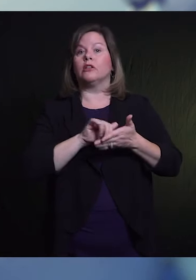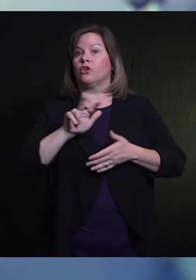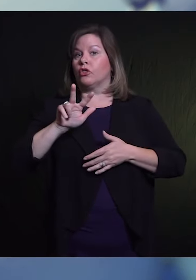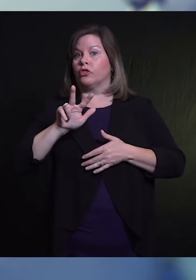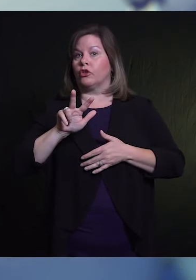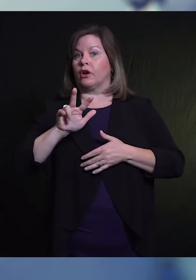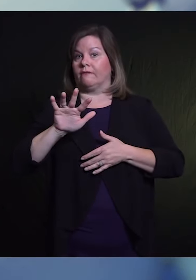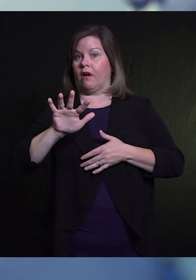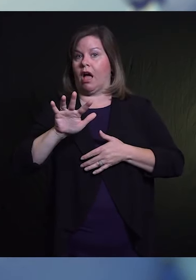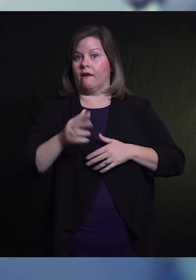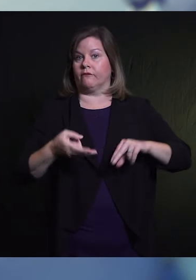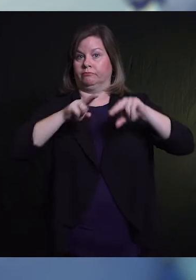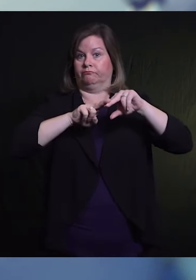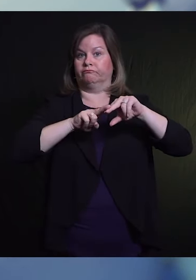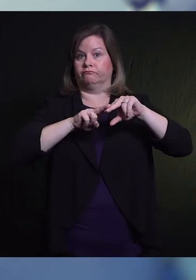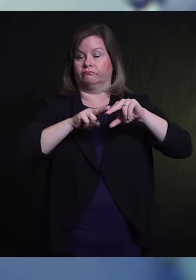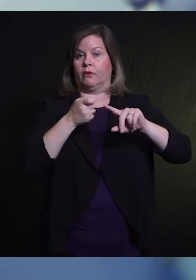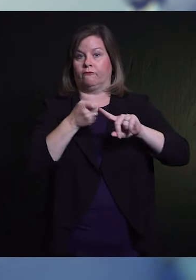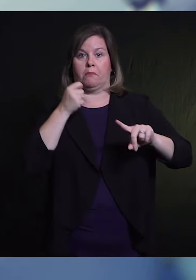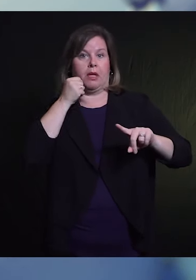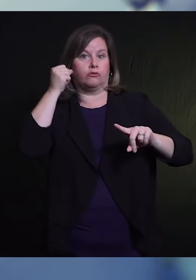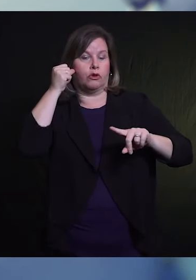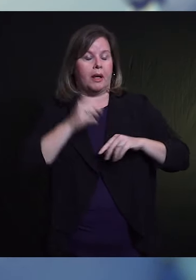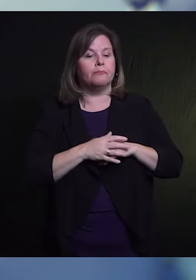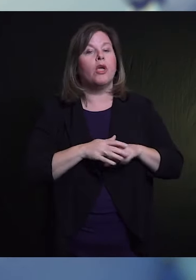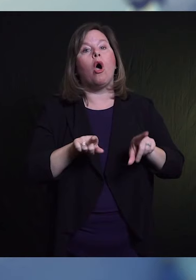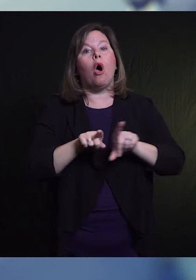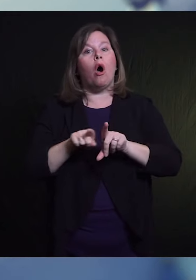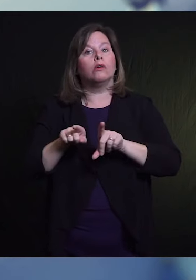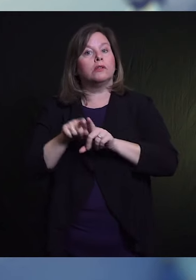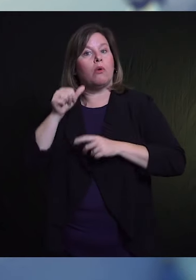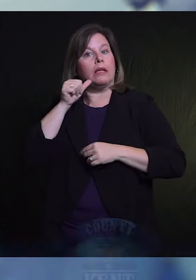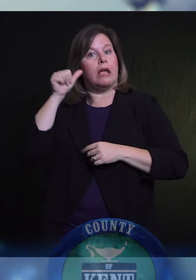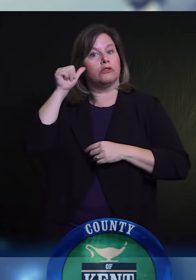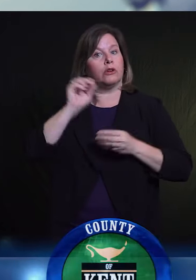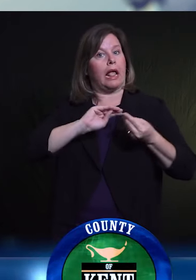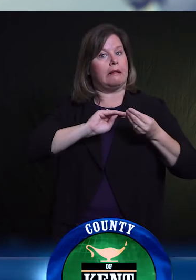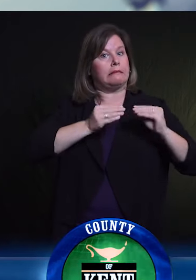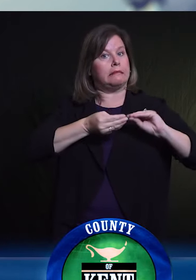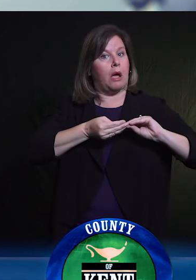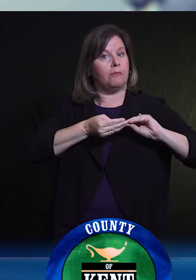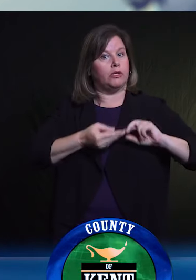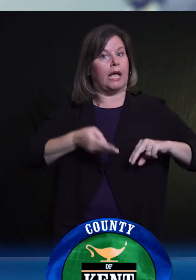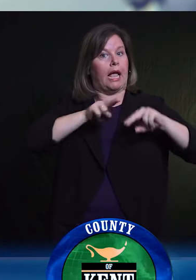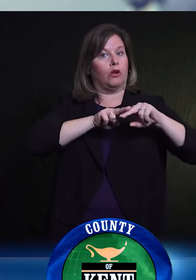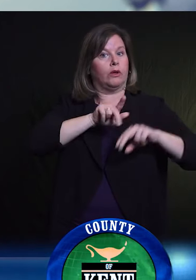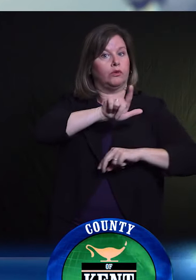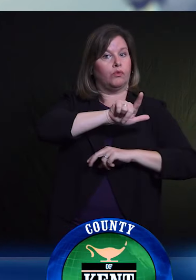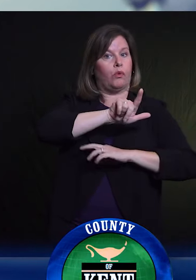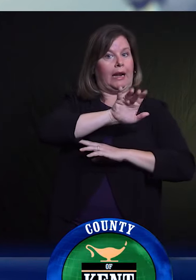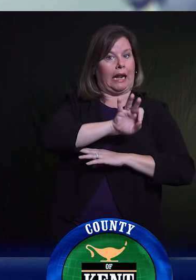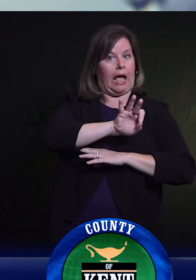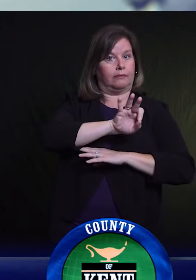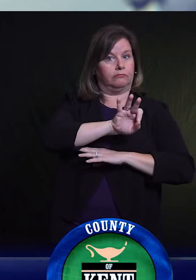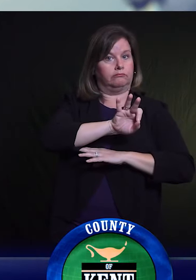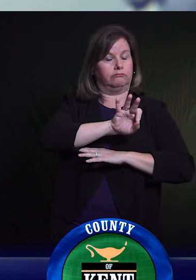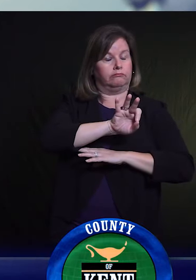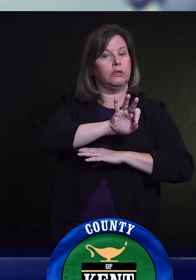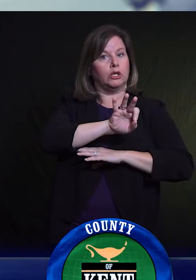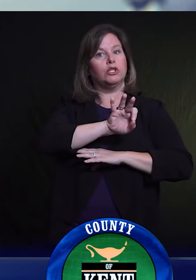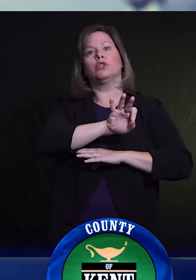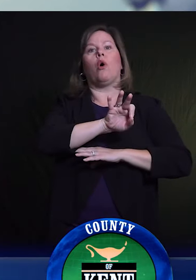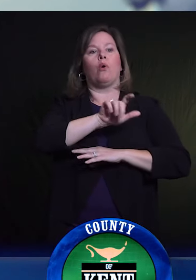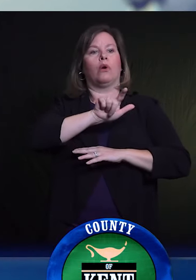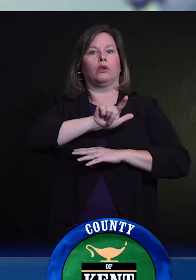35 over yesterday's number. And I also want to mention that yesterday's number was an increase of 29. And the 29 new